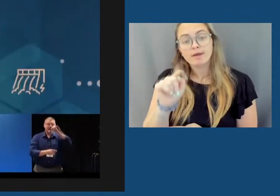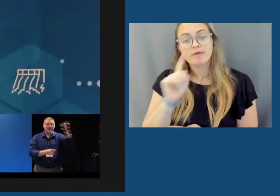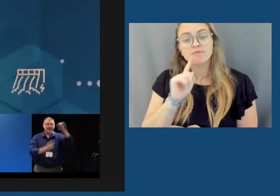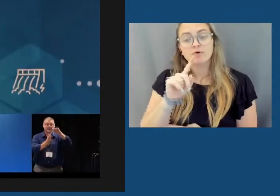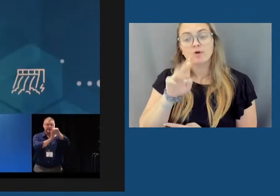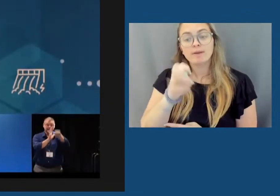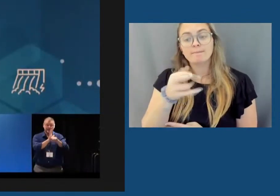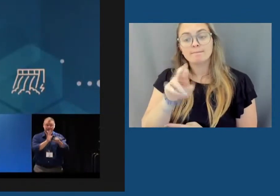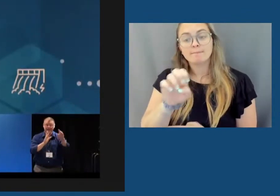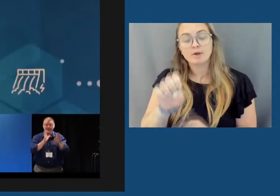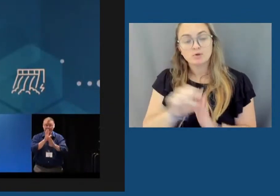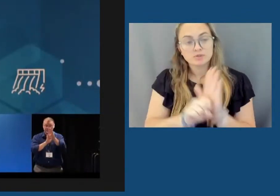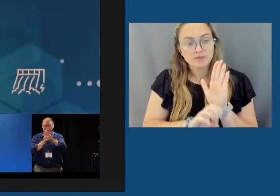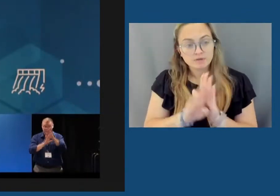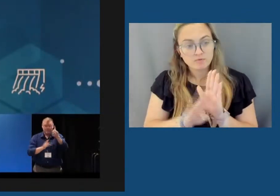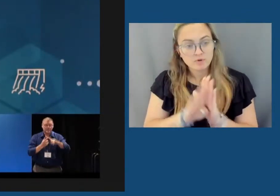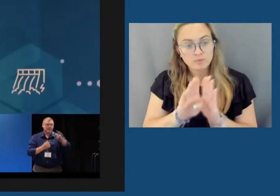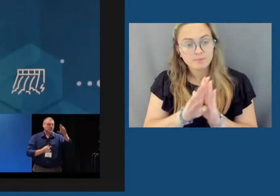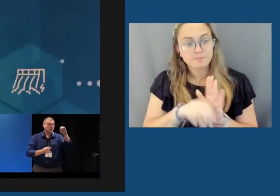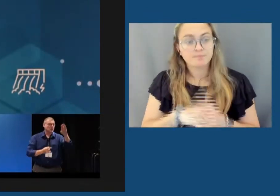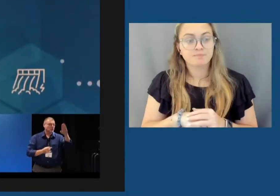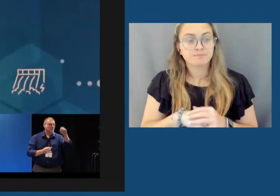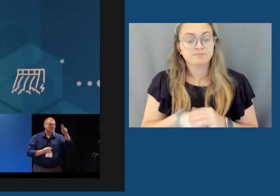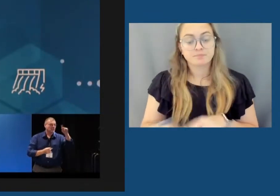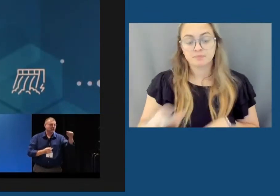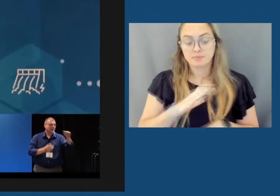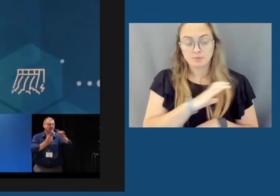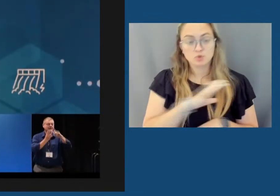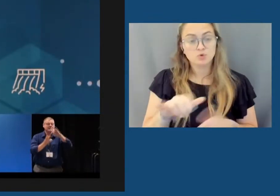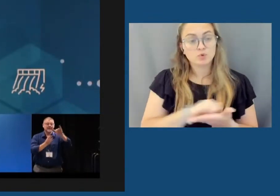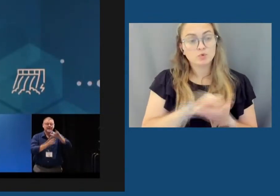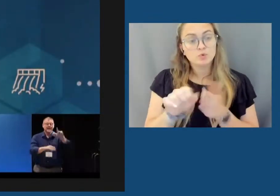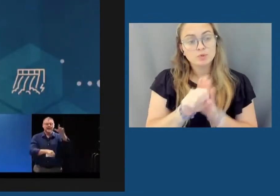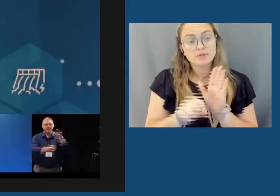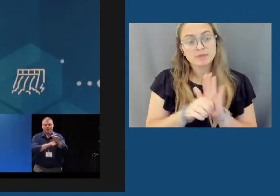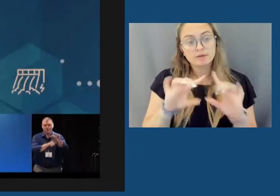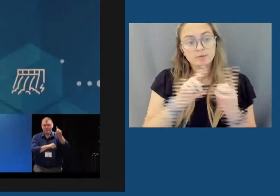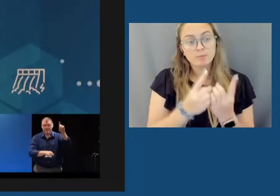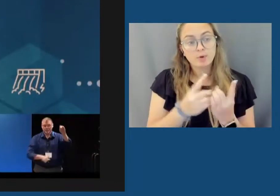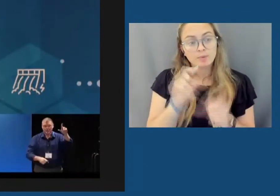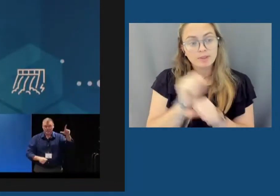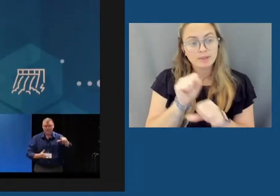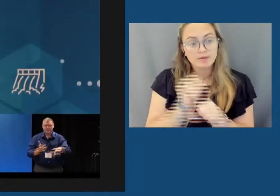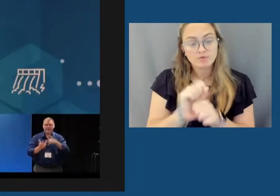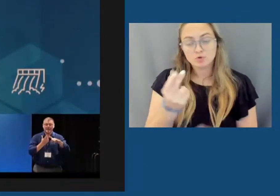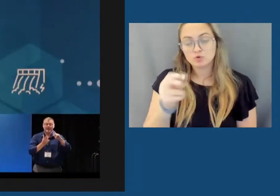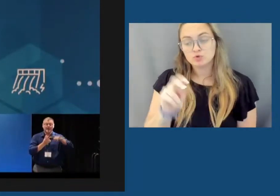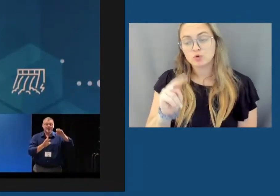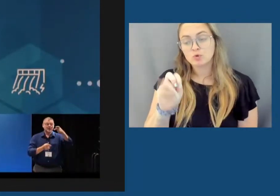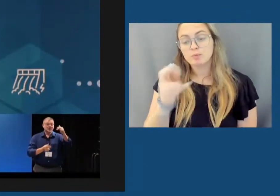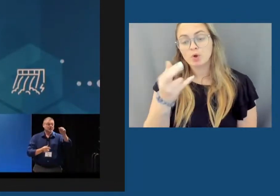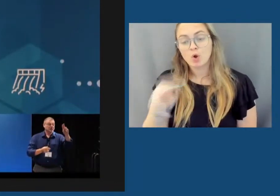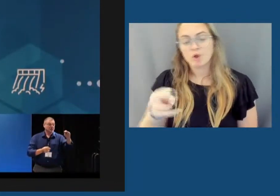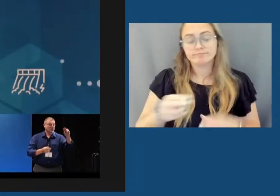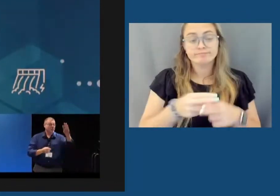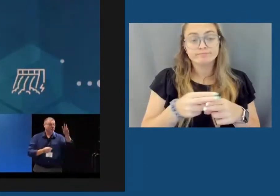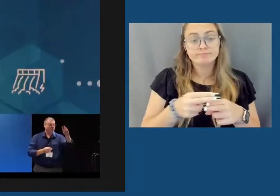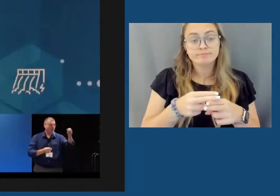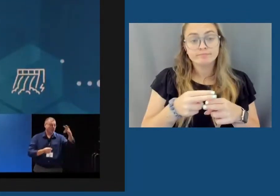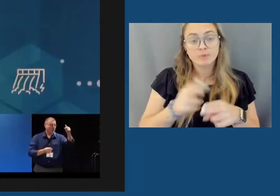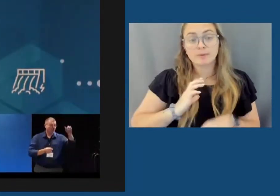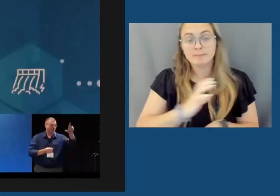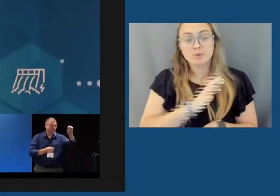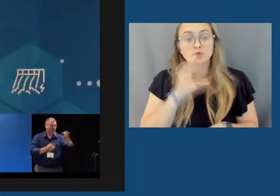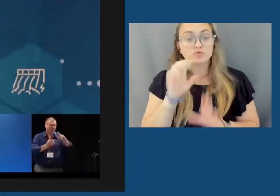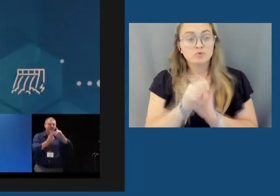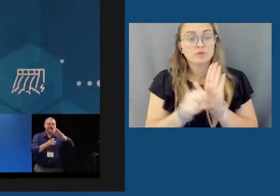Development, Roberta Reardon, Commissioner of the New York State Department of Labor, Sean Mahar, Interim Commissioner of the New York State Department of